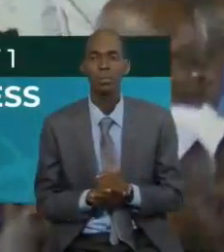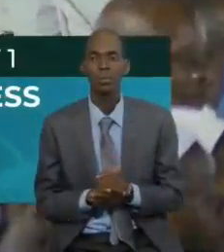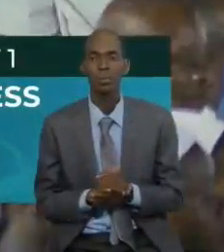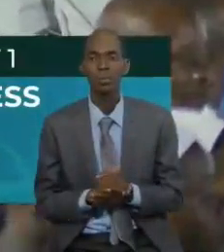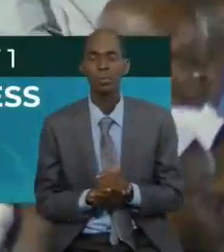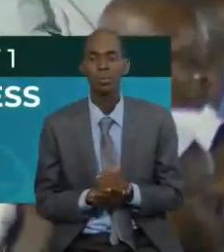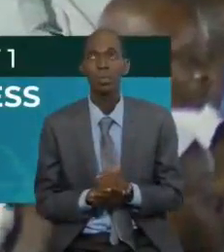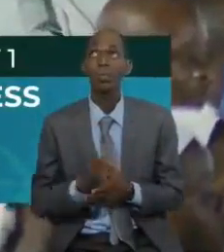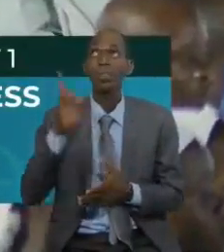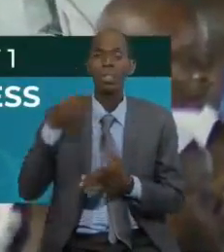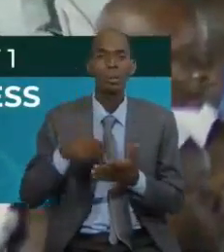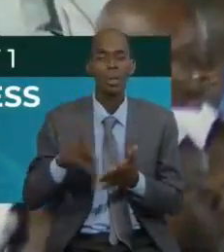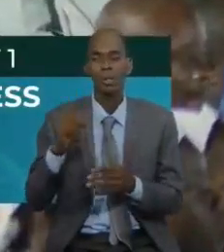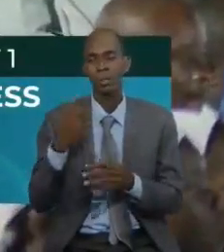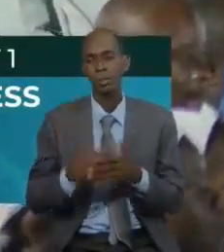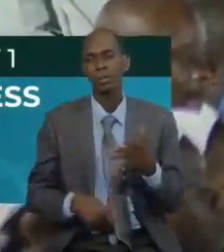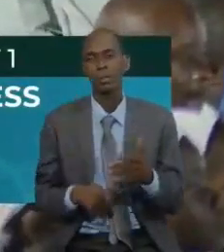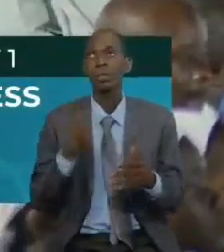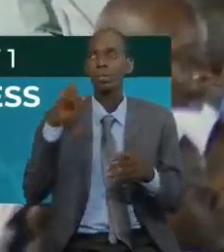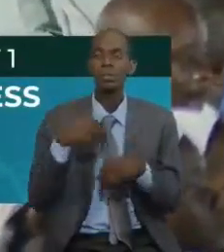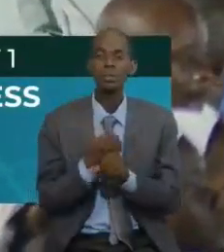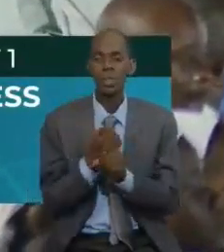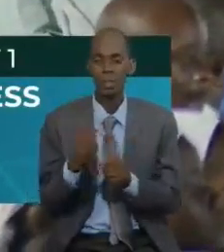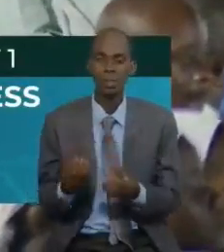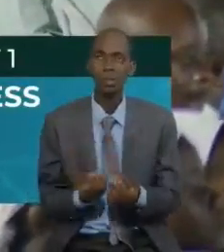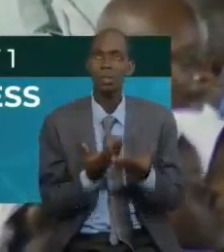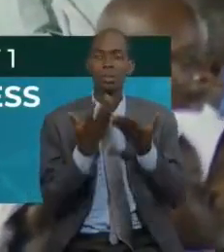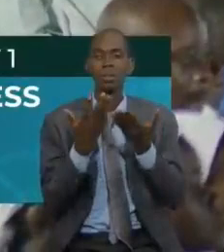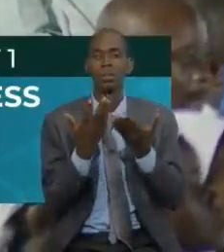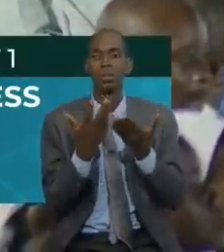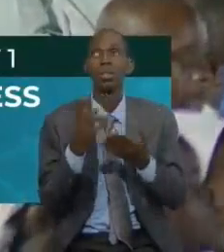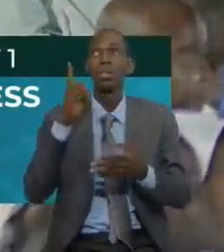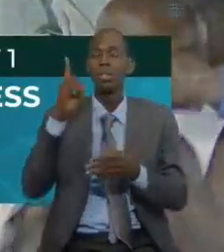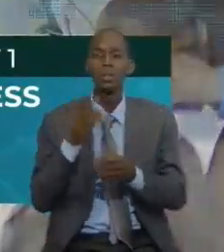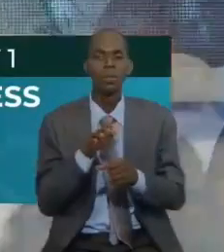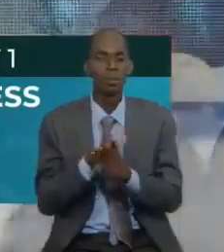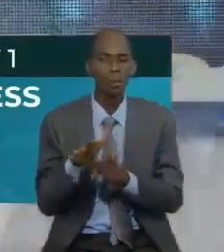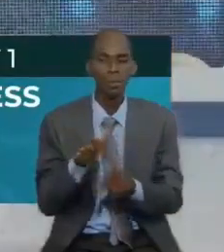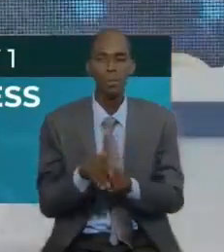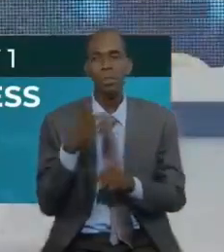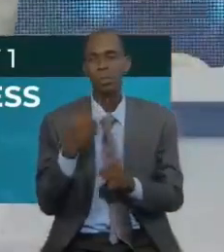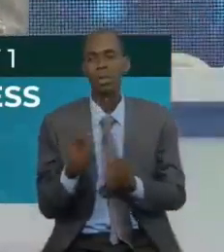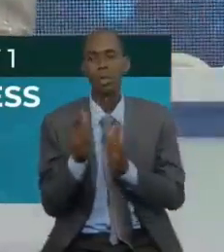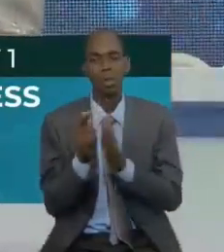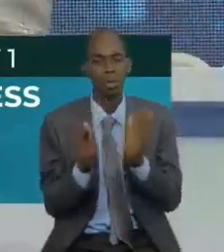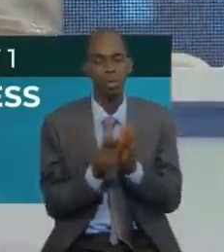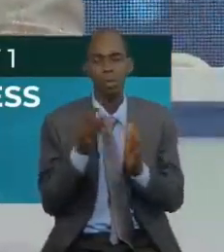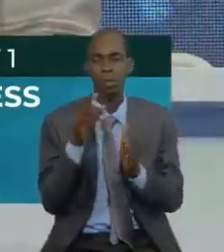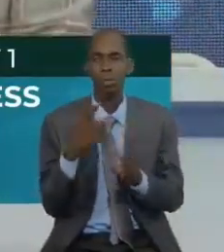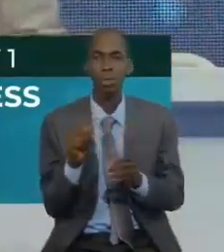he paid the price, he made the sacrifice. He fulfilled the law's